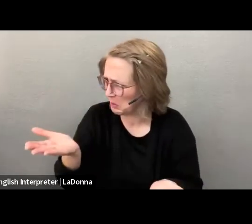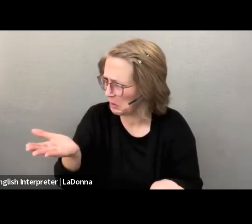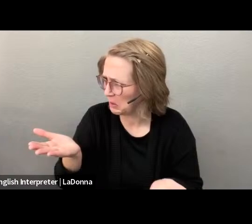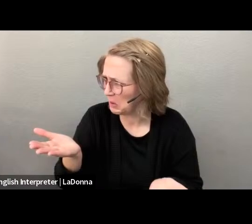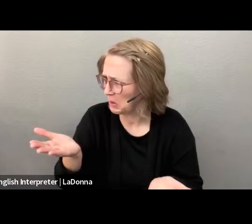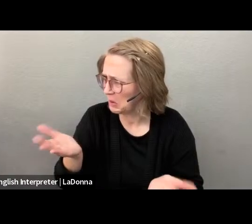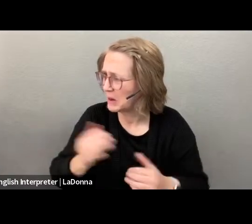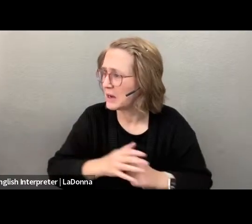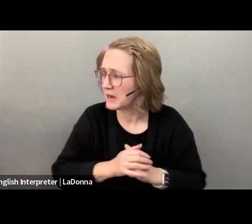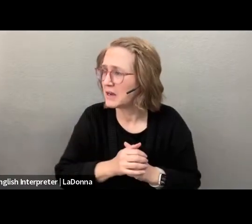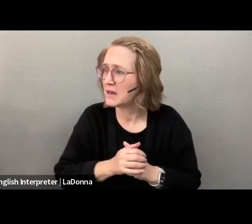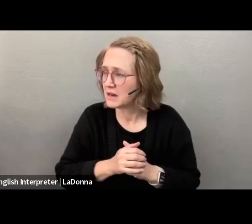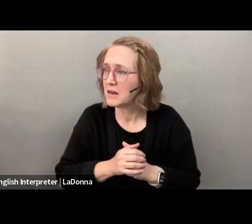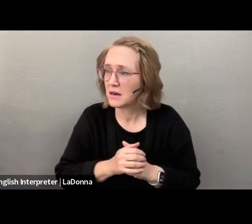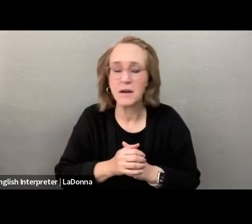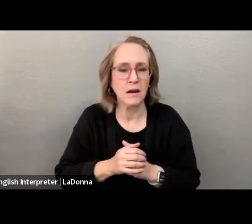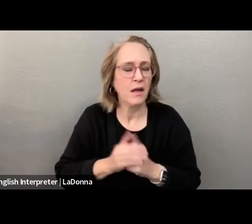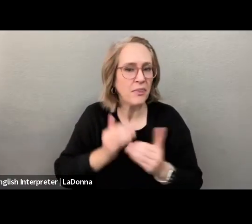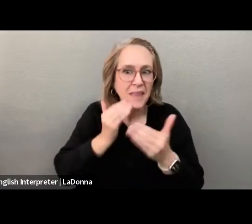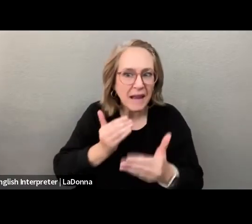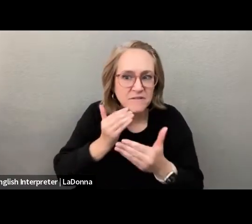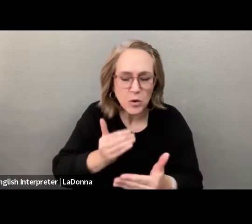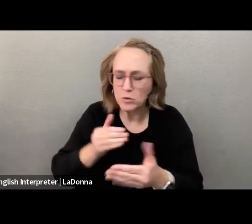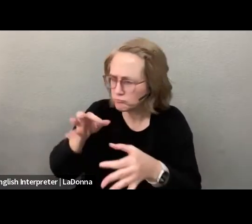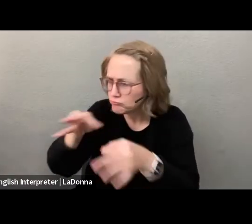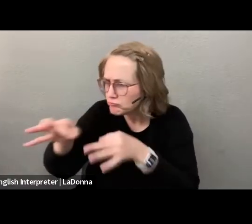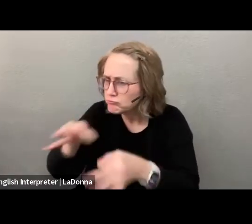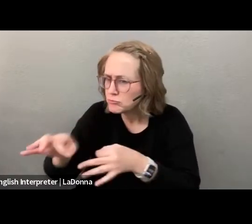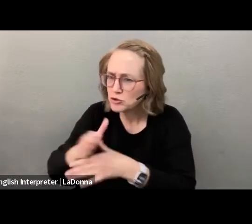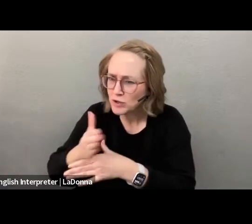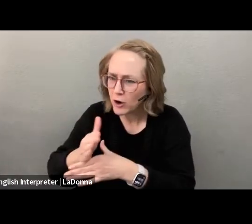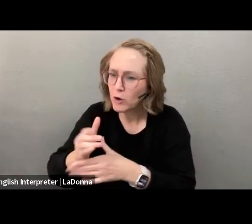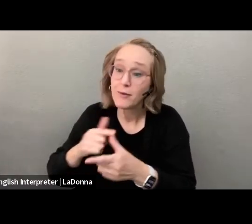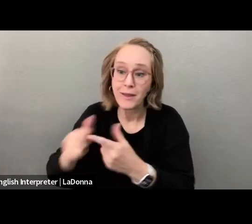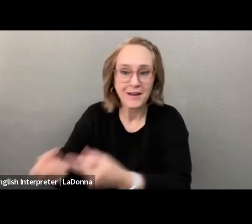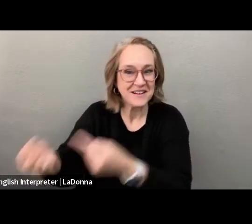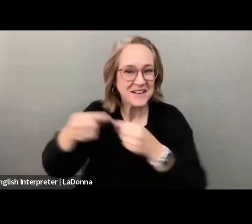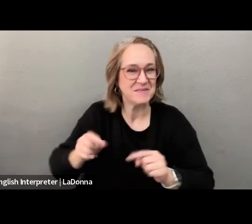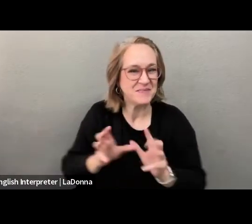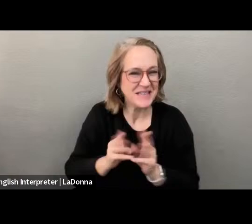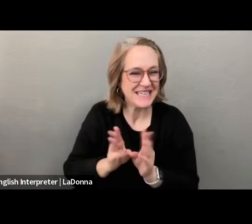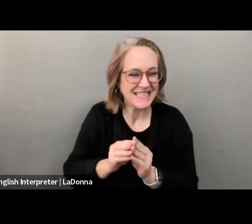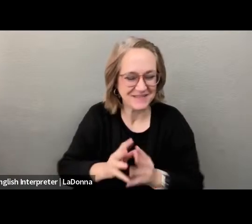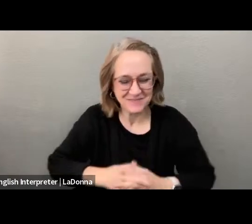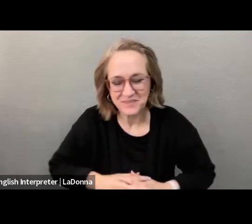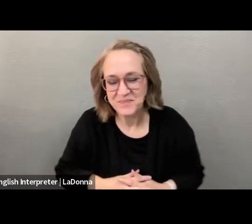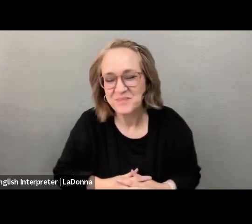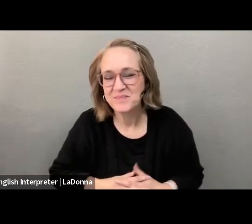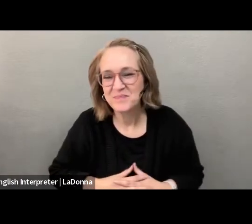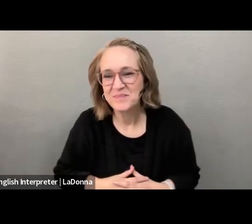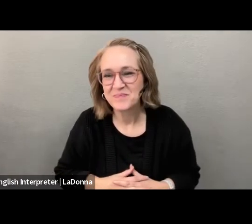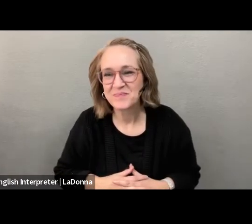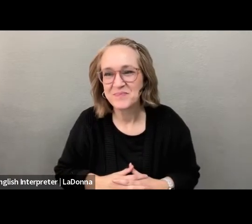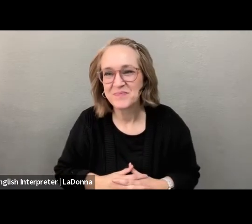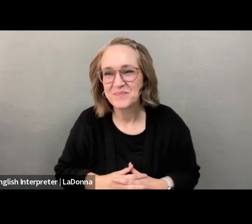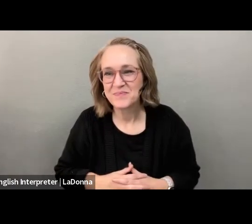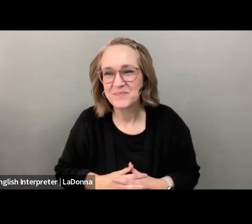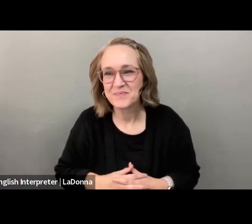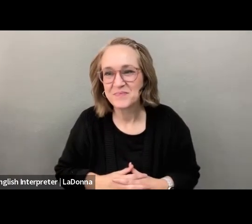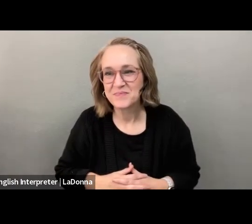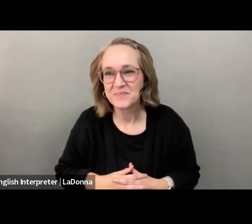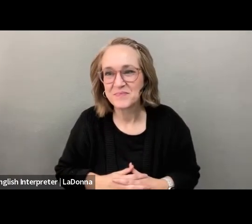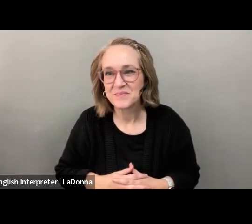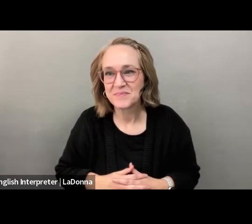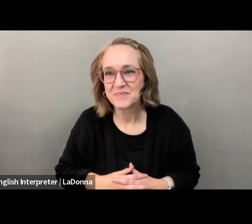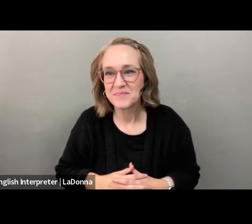really grateful when they get the information, obviously, and come to a meeting. So we have found that there